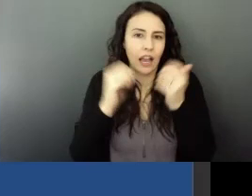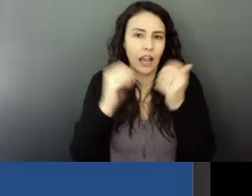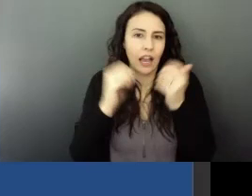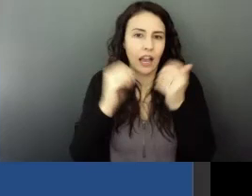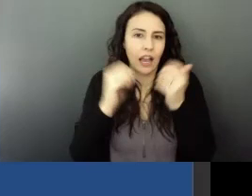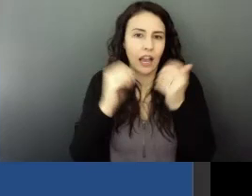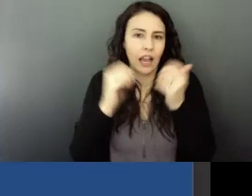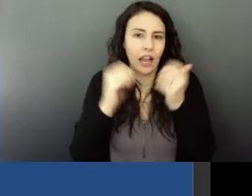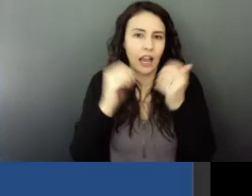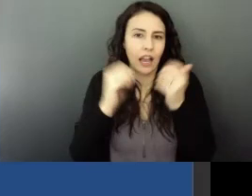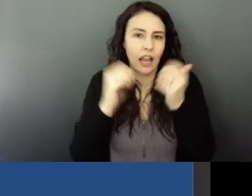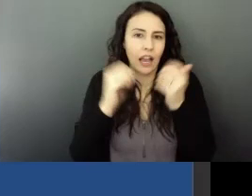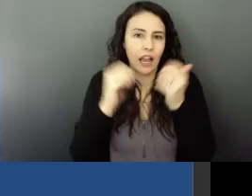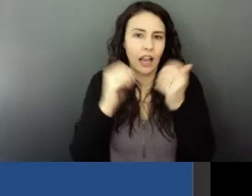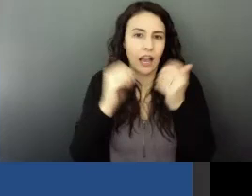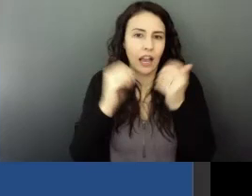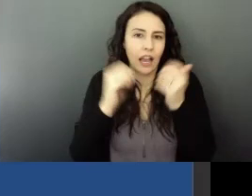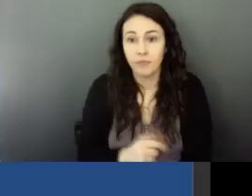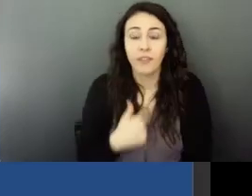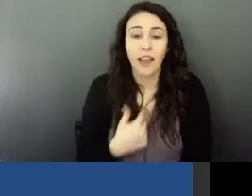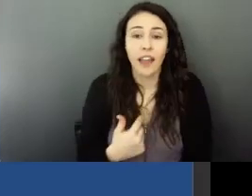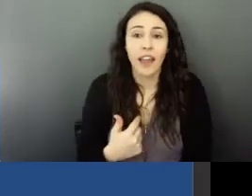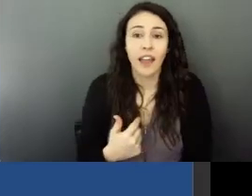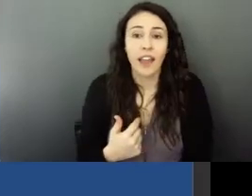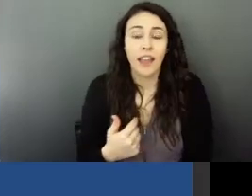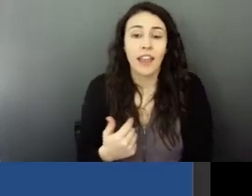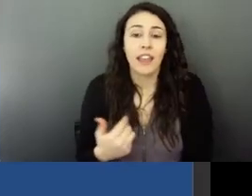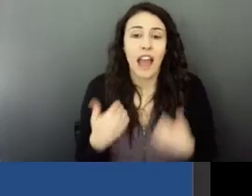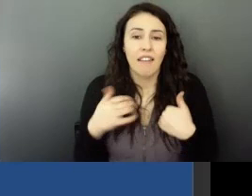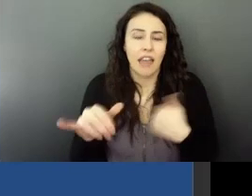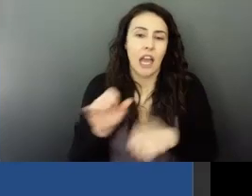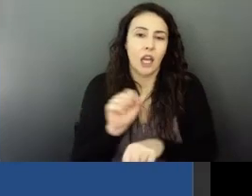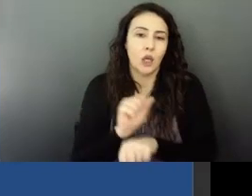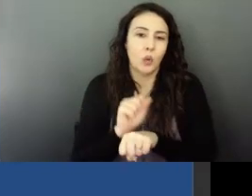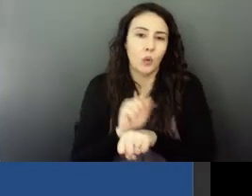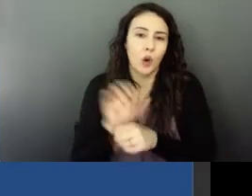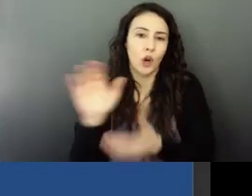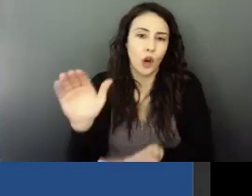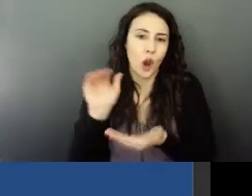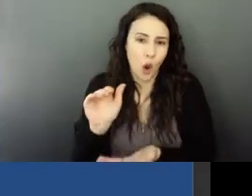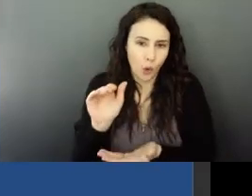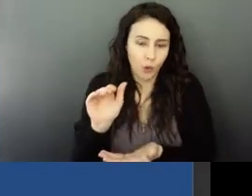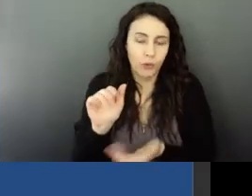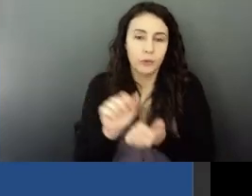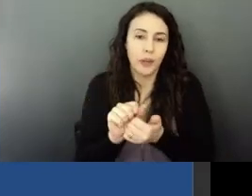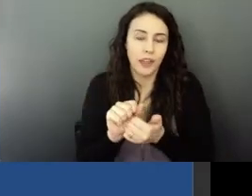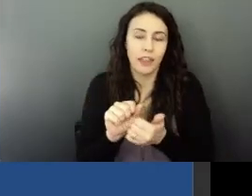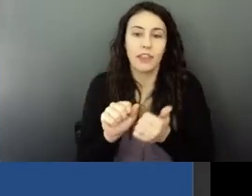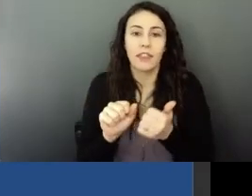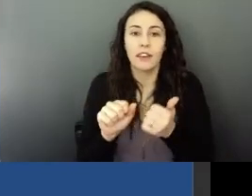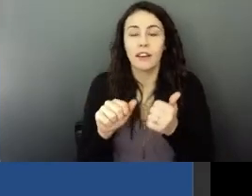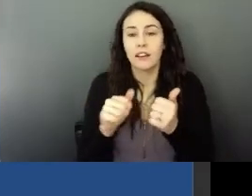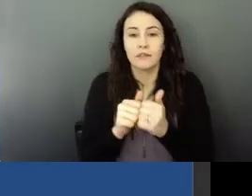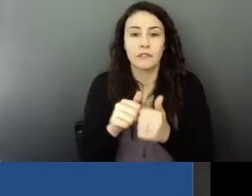with groups before that are a little worried about the workload with working with a competency-based program.